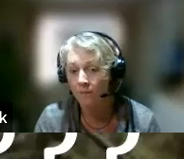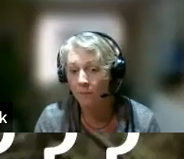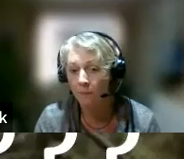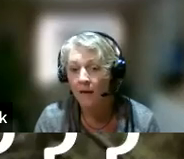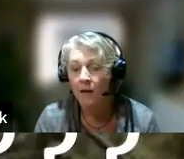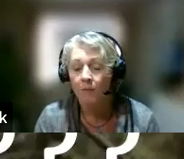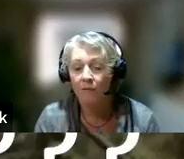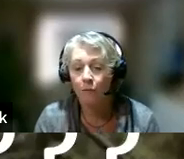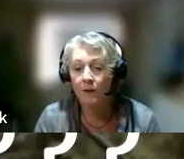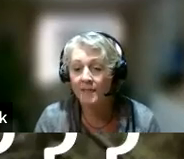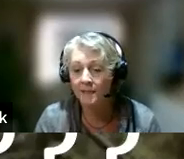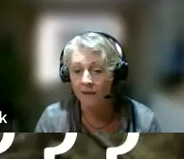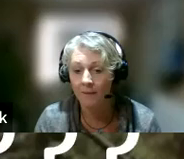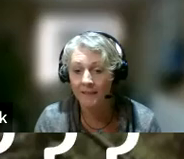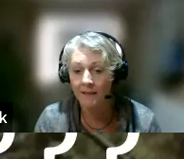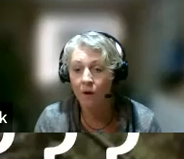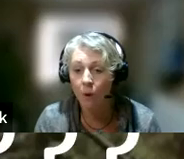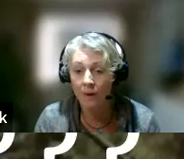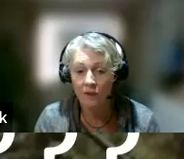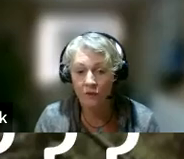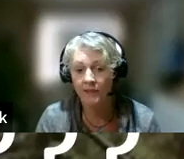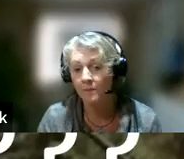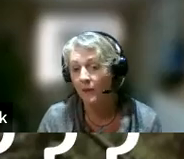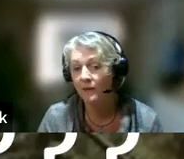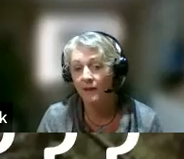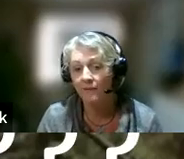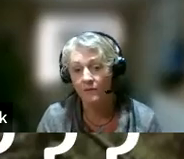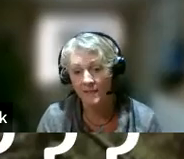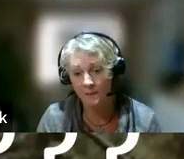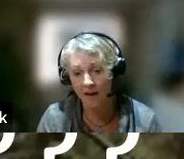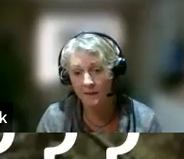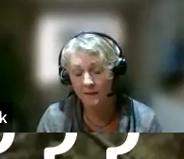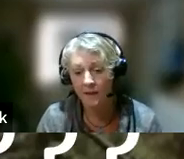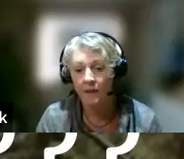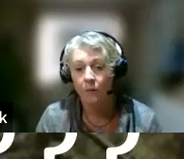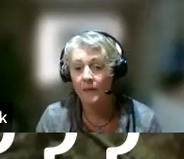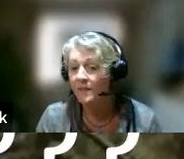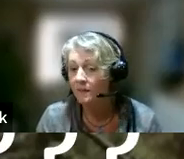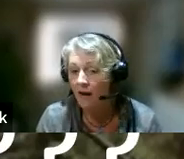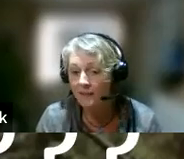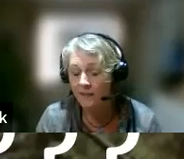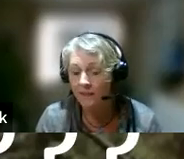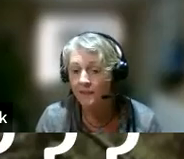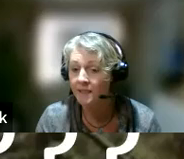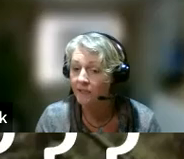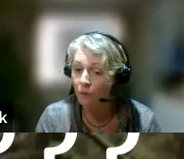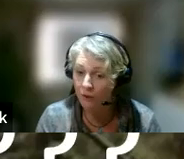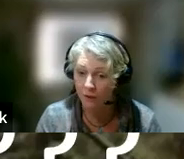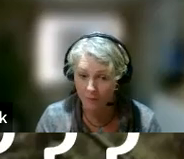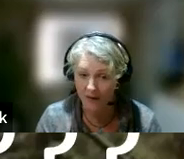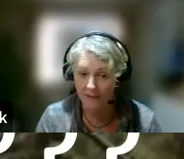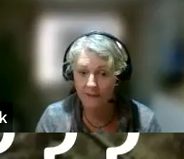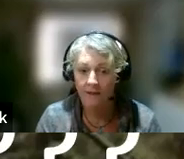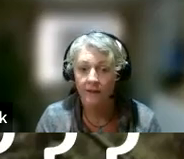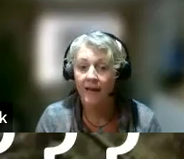home. Before he was ill, my son always treated me with love and respect. When he was lost in his